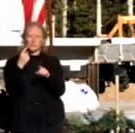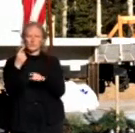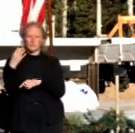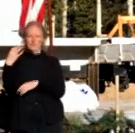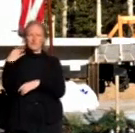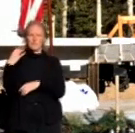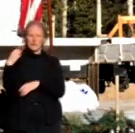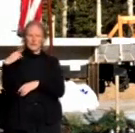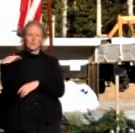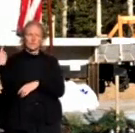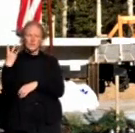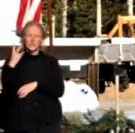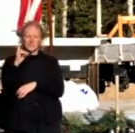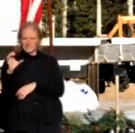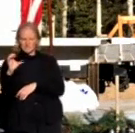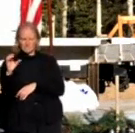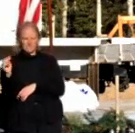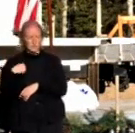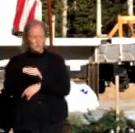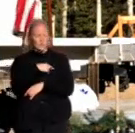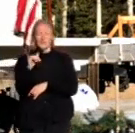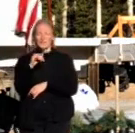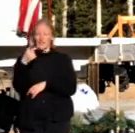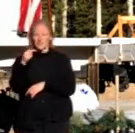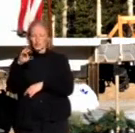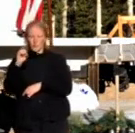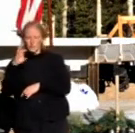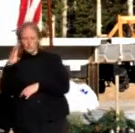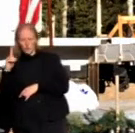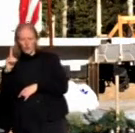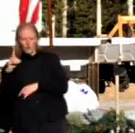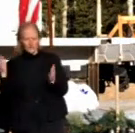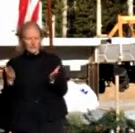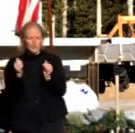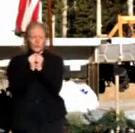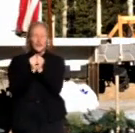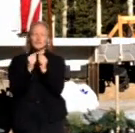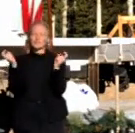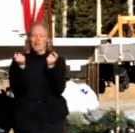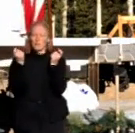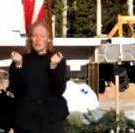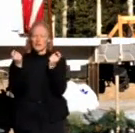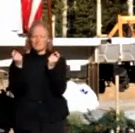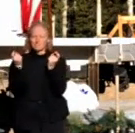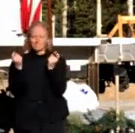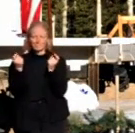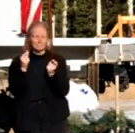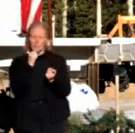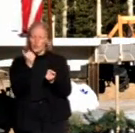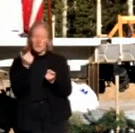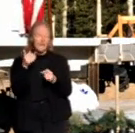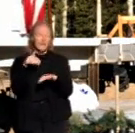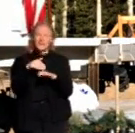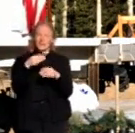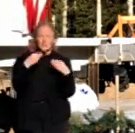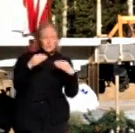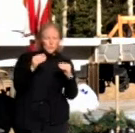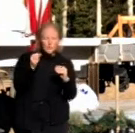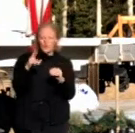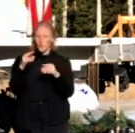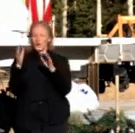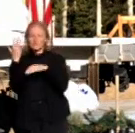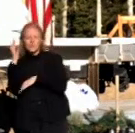capital. We, like the Griswold family, are all together to celebrate. Again, we're not at a store or a